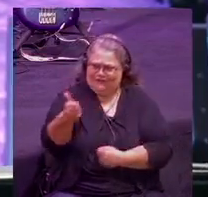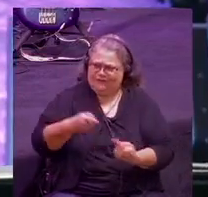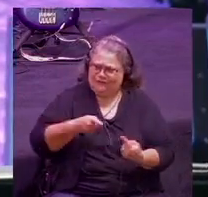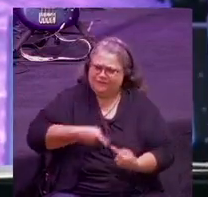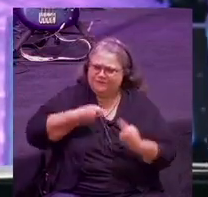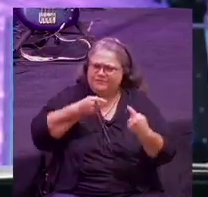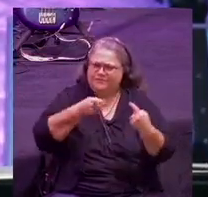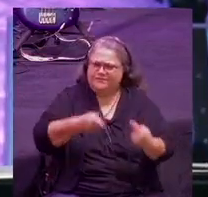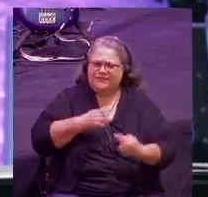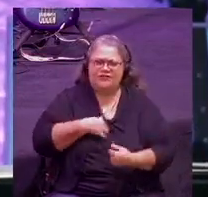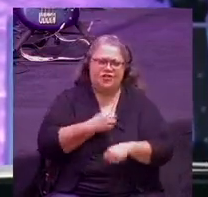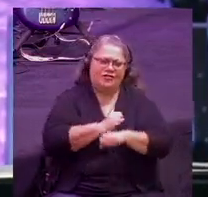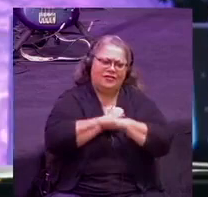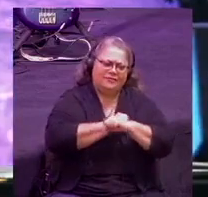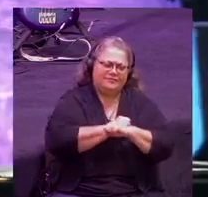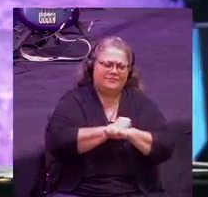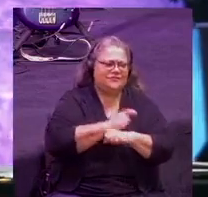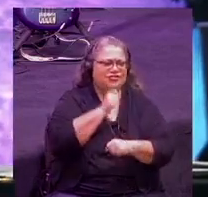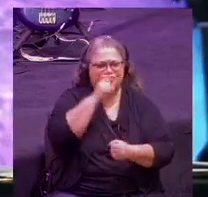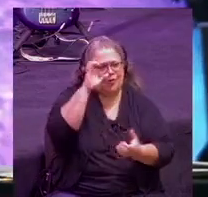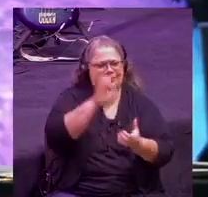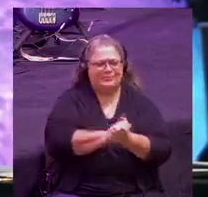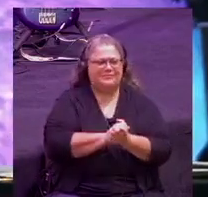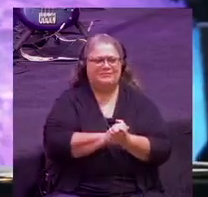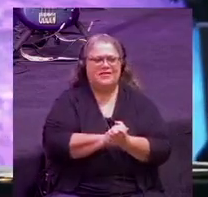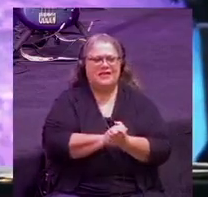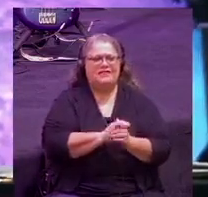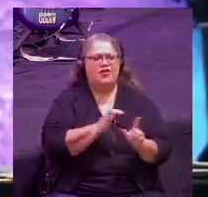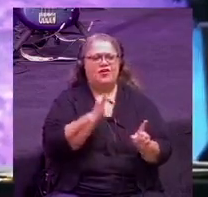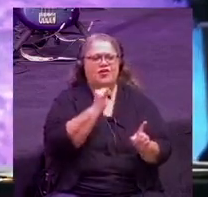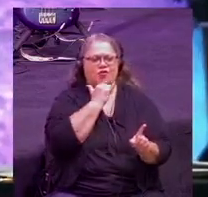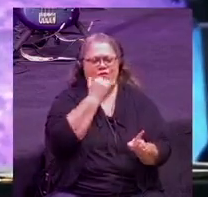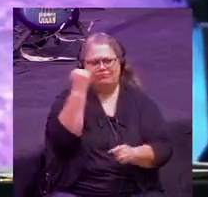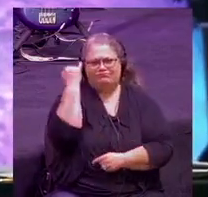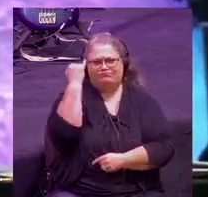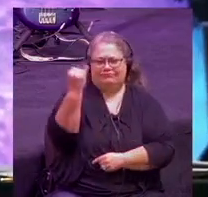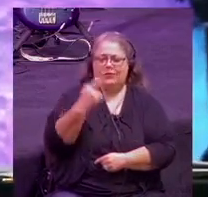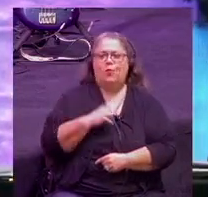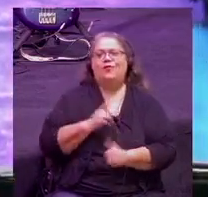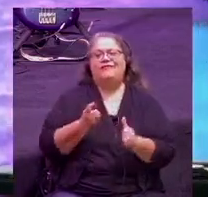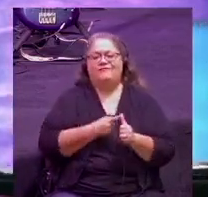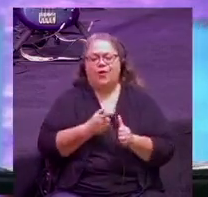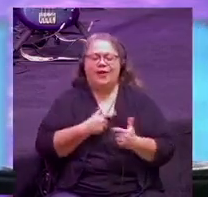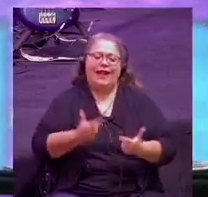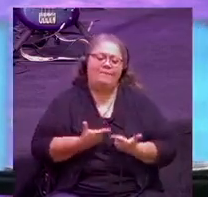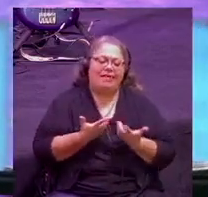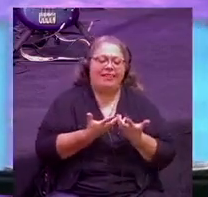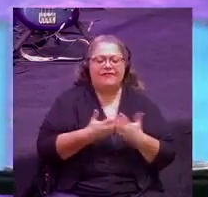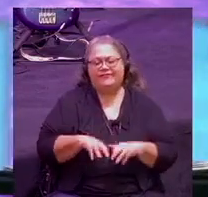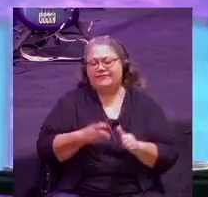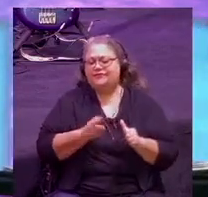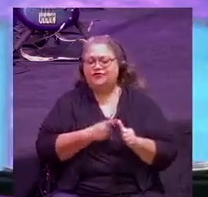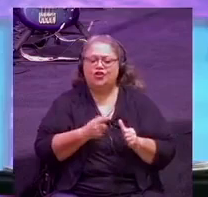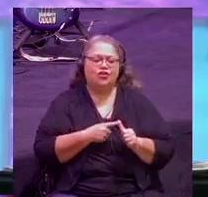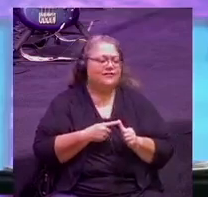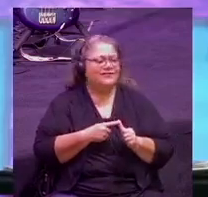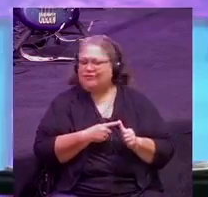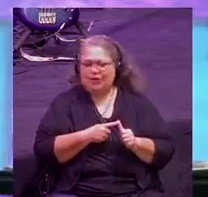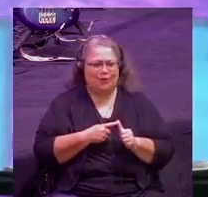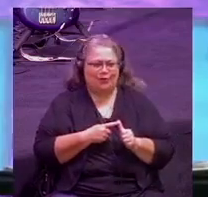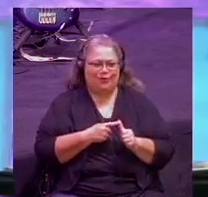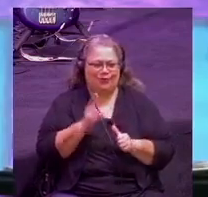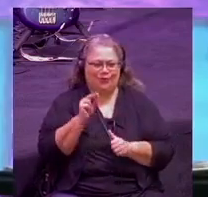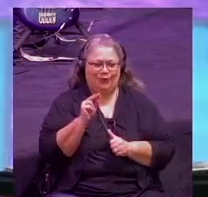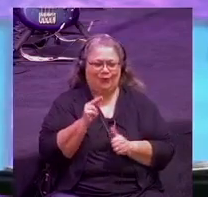like you're bound, don't believe the misconception that, well, when I get everything together, the Holy Spirit will, no, the Holy Spirit will